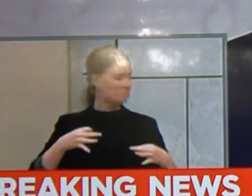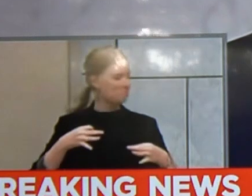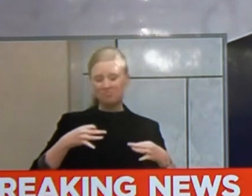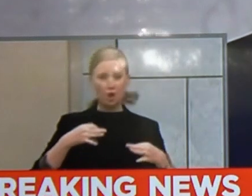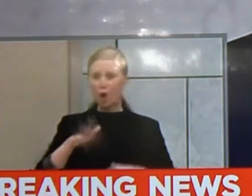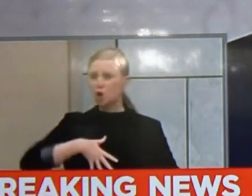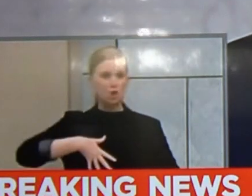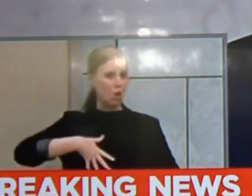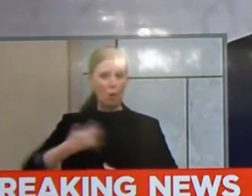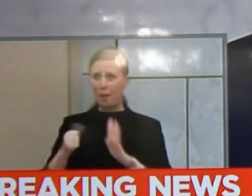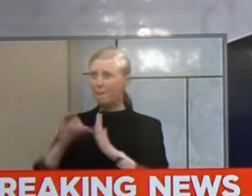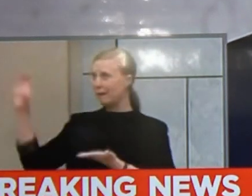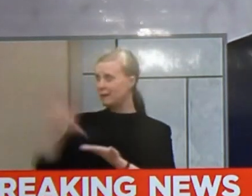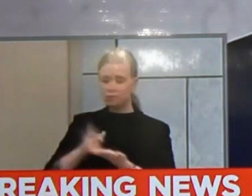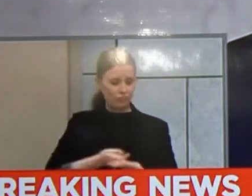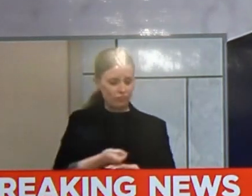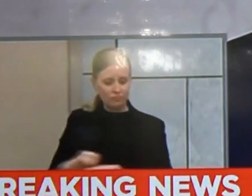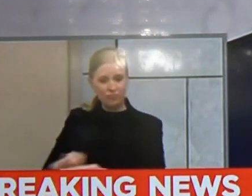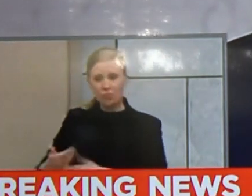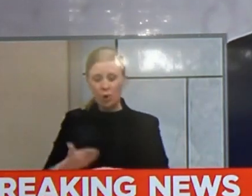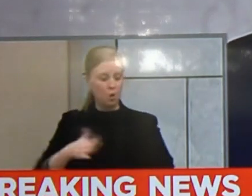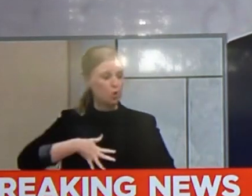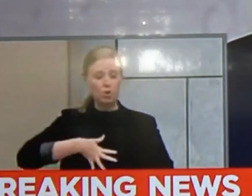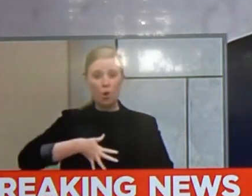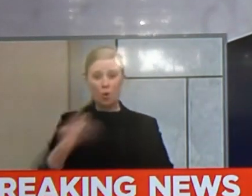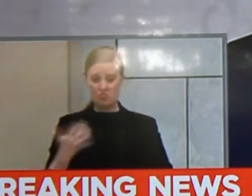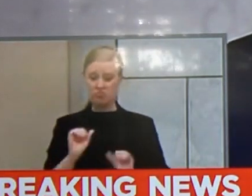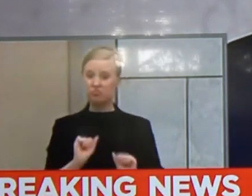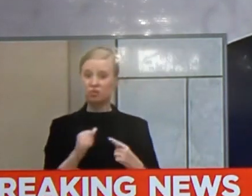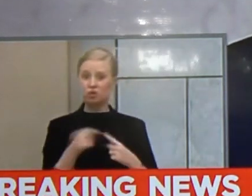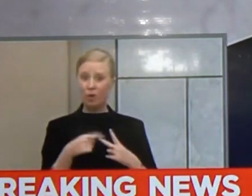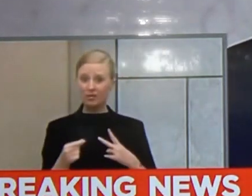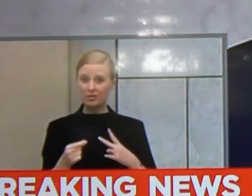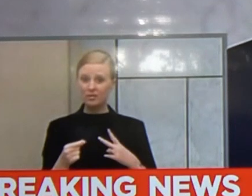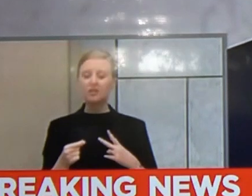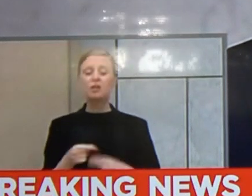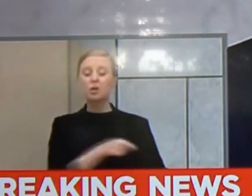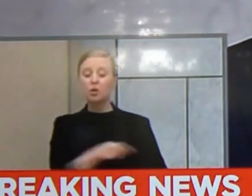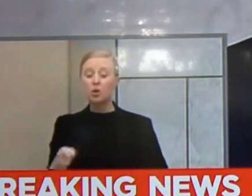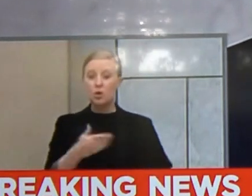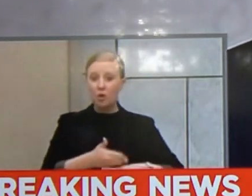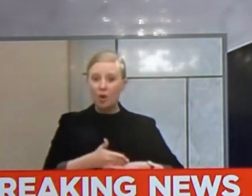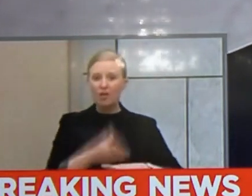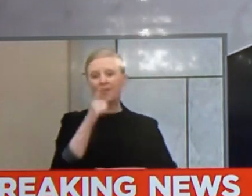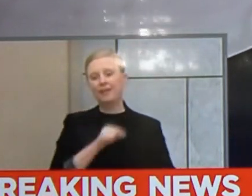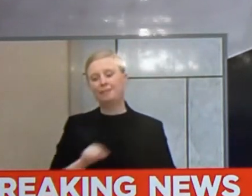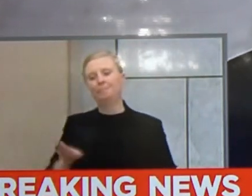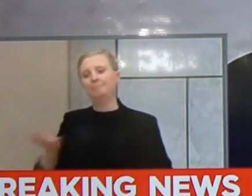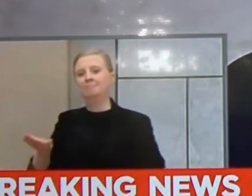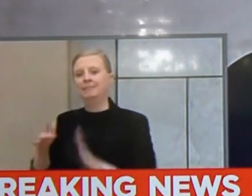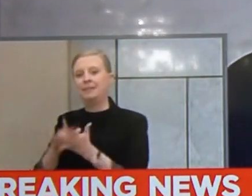employers will be able to go and make applications through the safety net process of the Job Seeker program. Just on